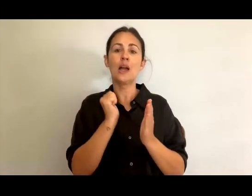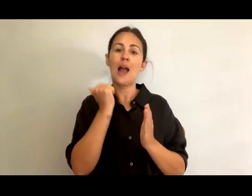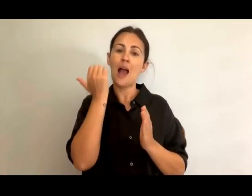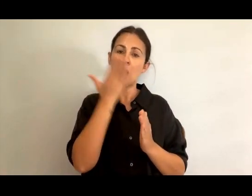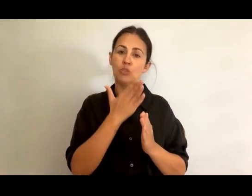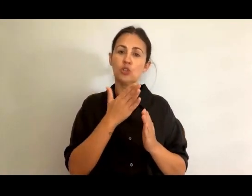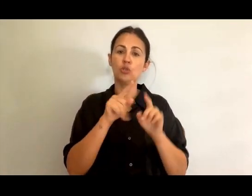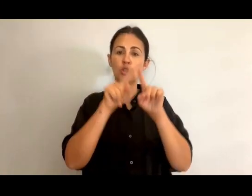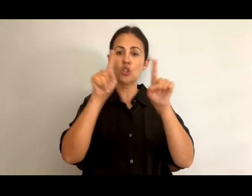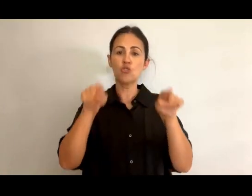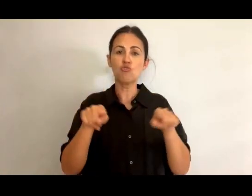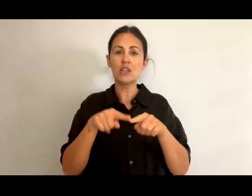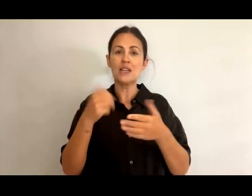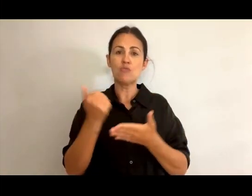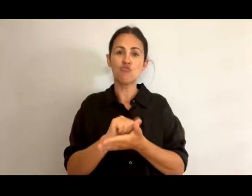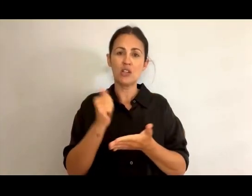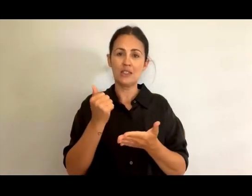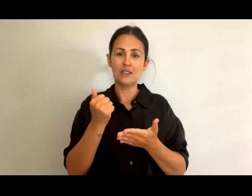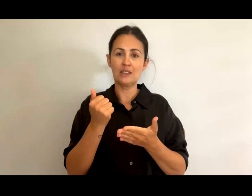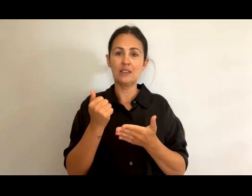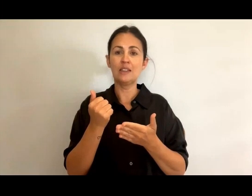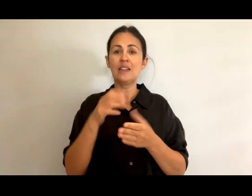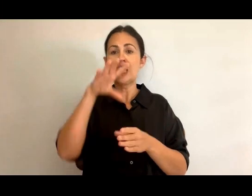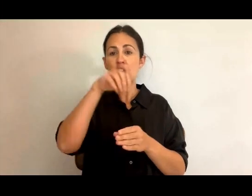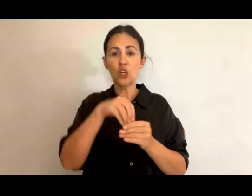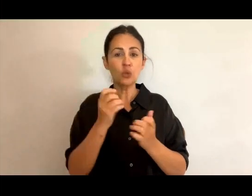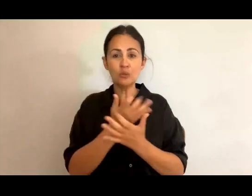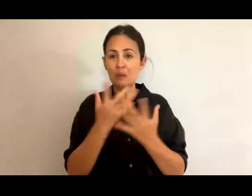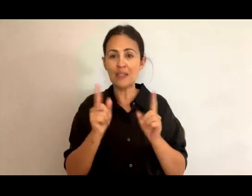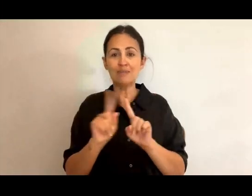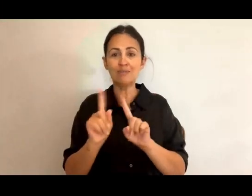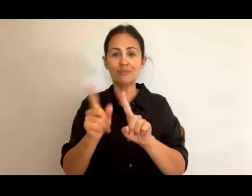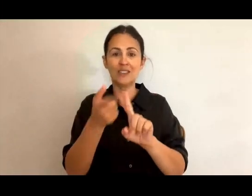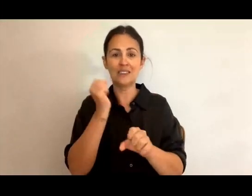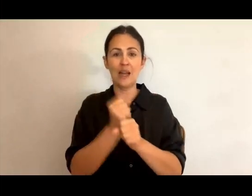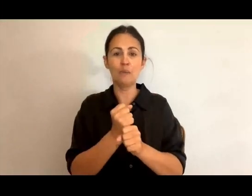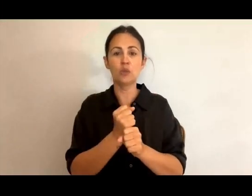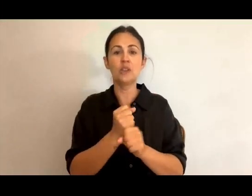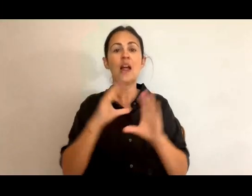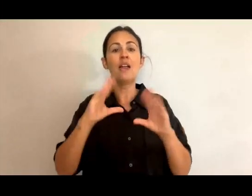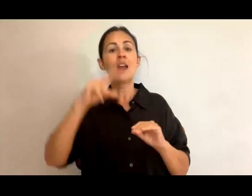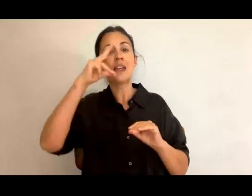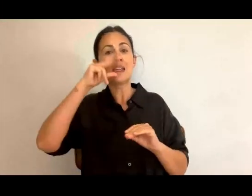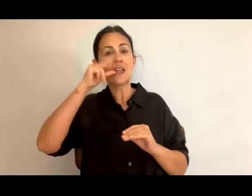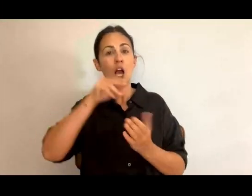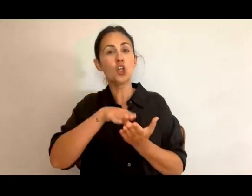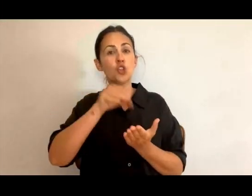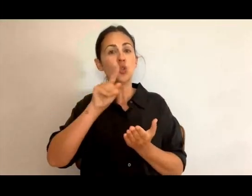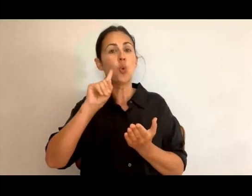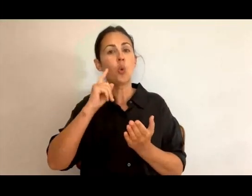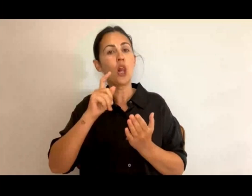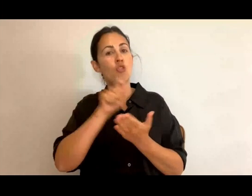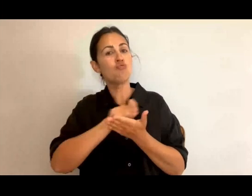bead Tangutalam's Tiwi bird. And a young student writes their reflections and responses to the artwork and says the